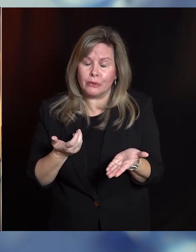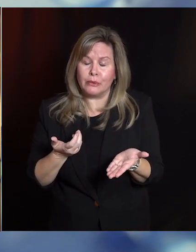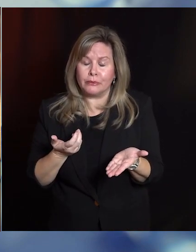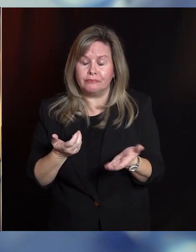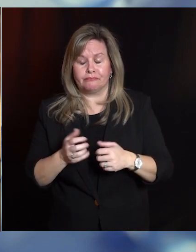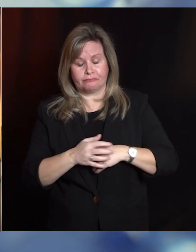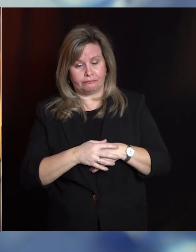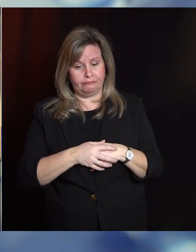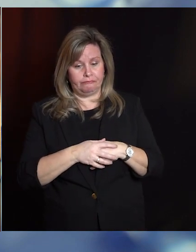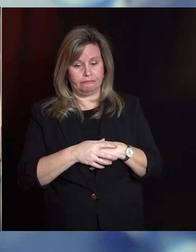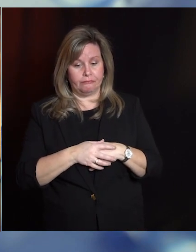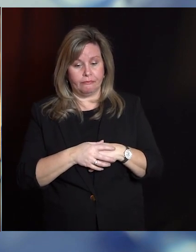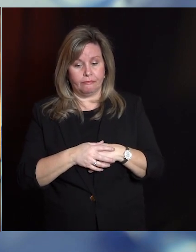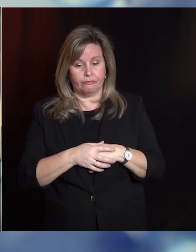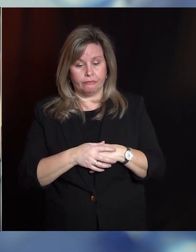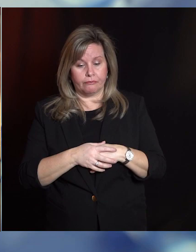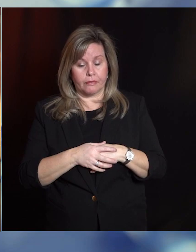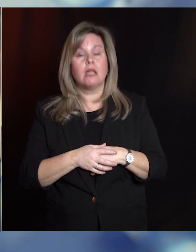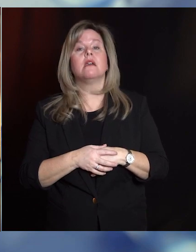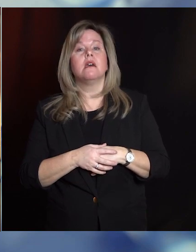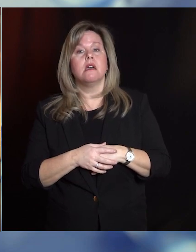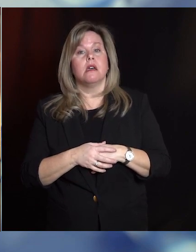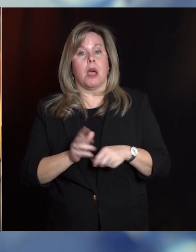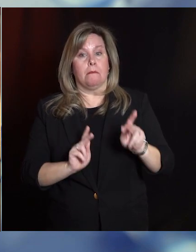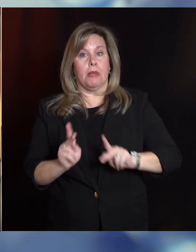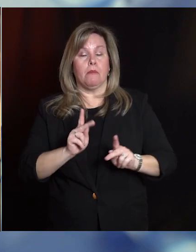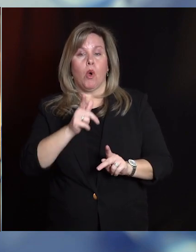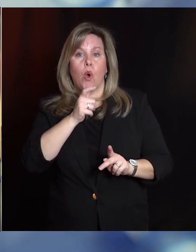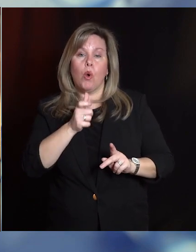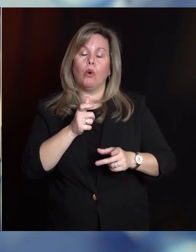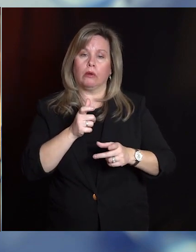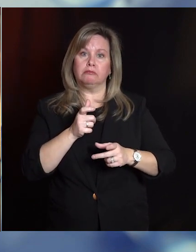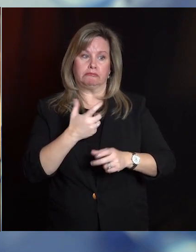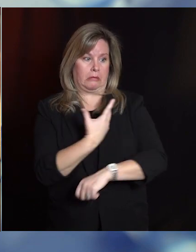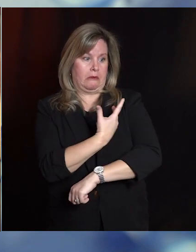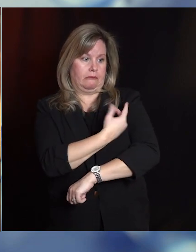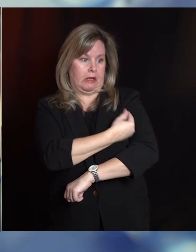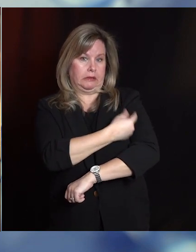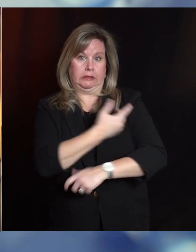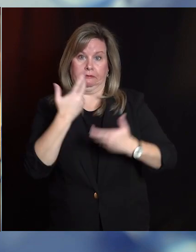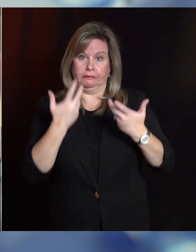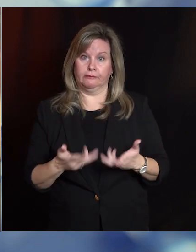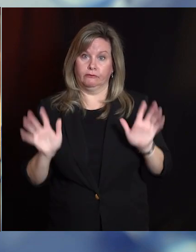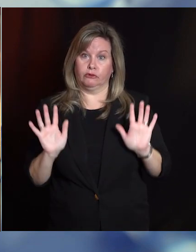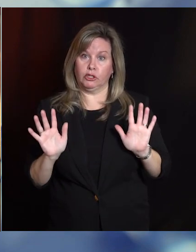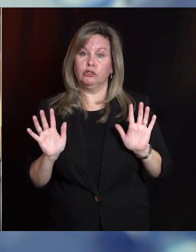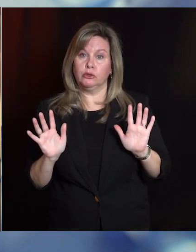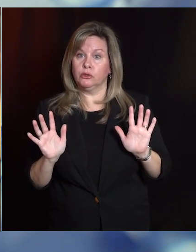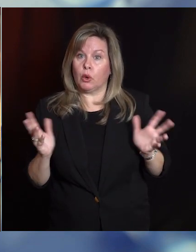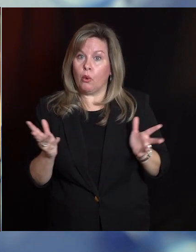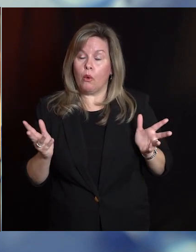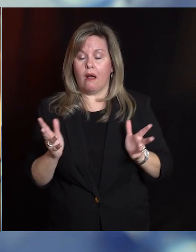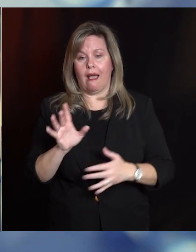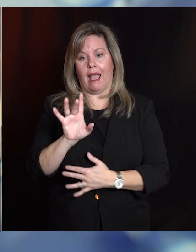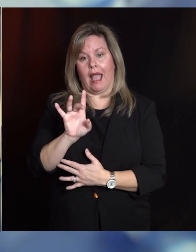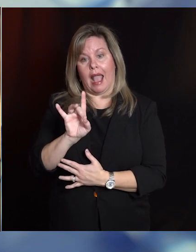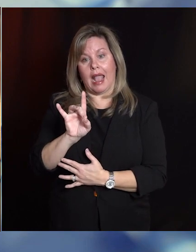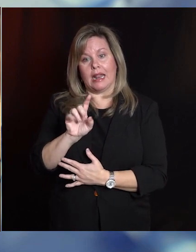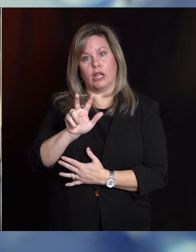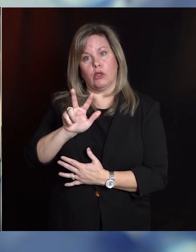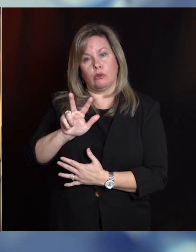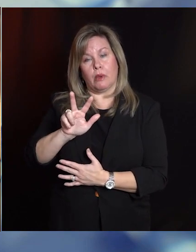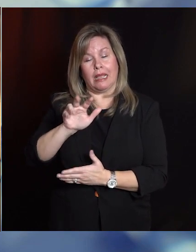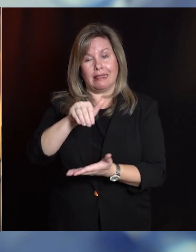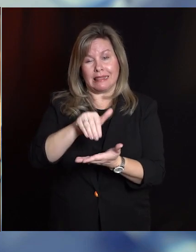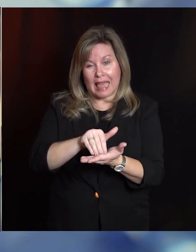have received vaccine here in Kent County and around the state. So far in Kent County, 83,000 of our residents